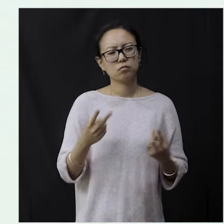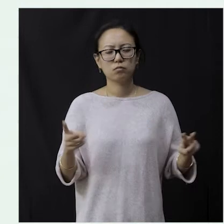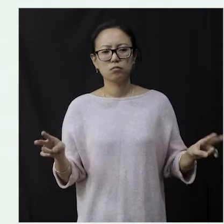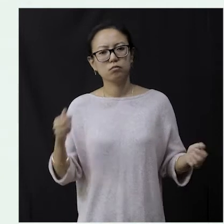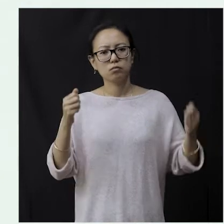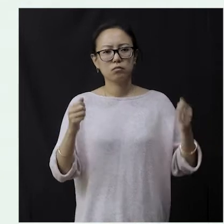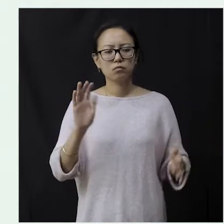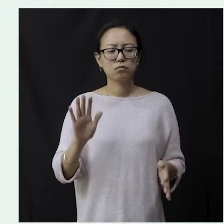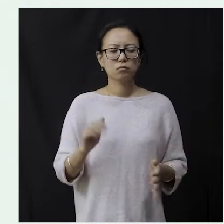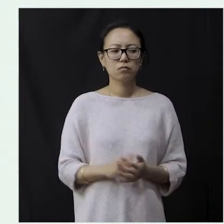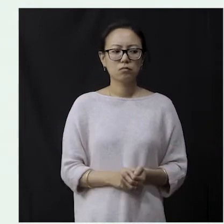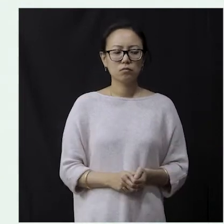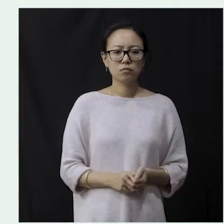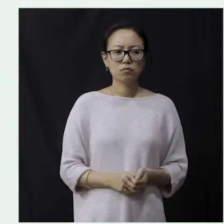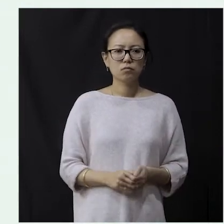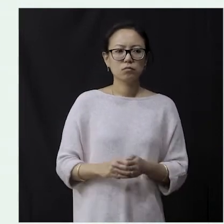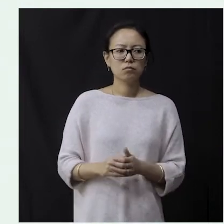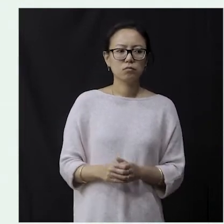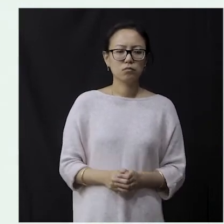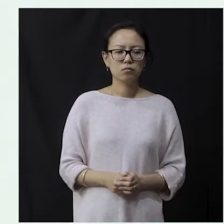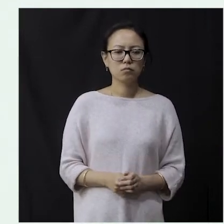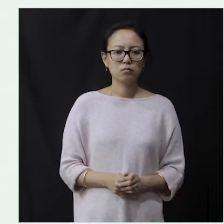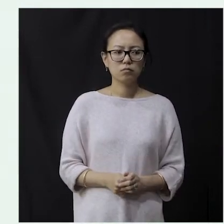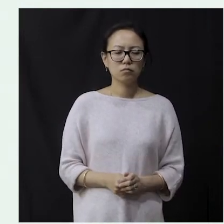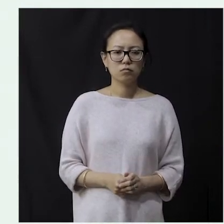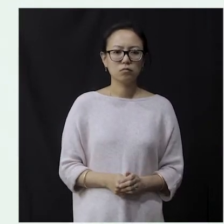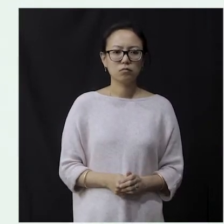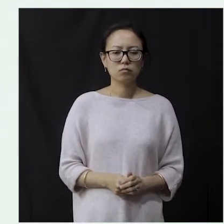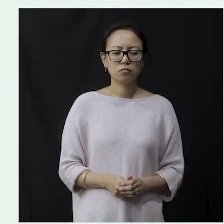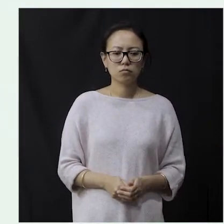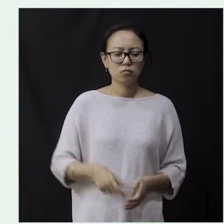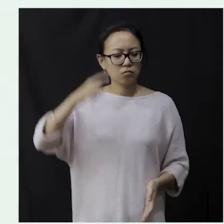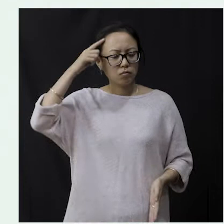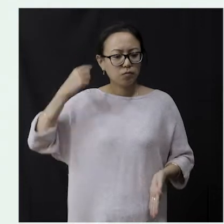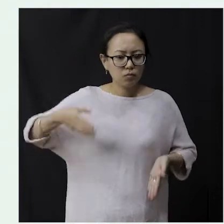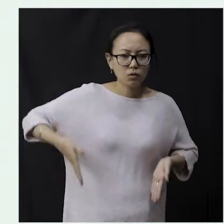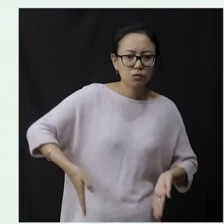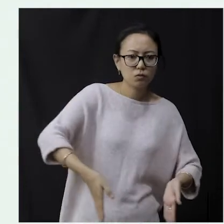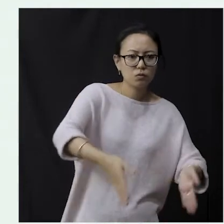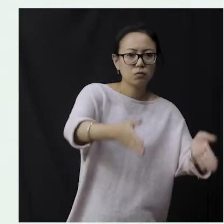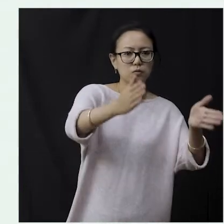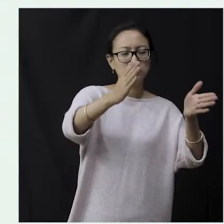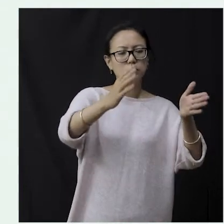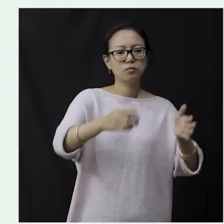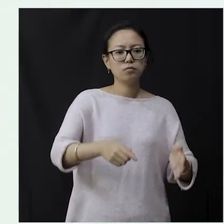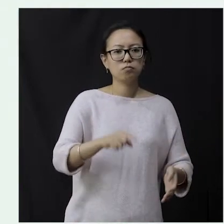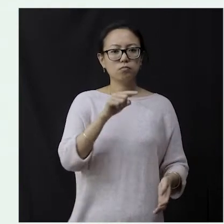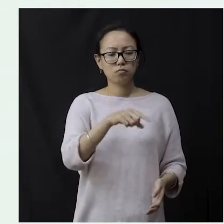vehicles travel, whichever vehicles run on the road, those are known as roadways.